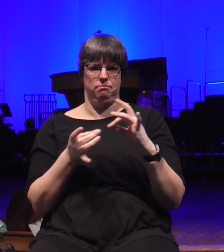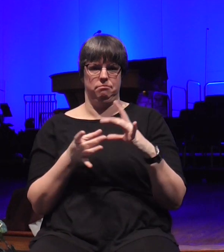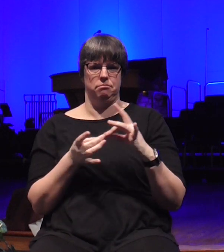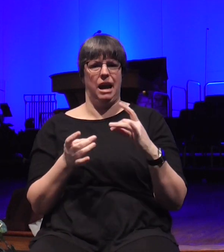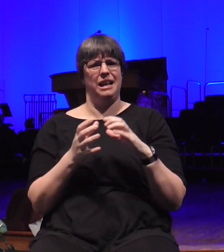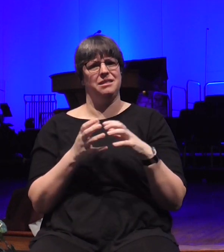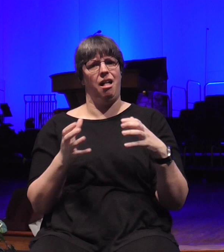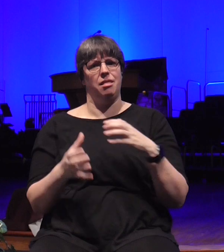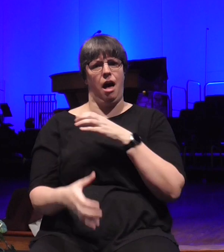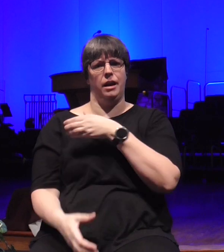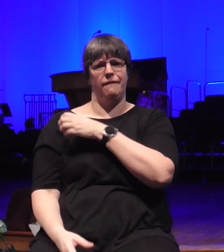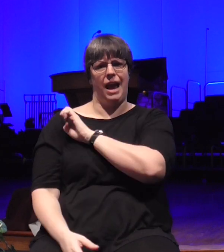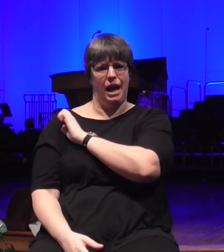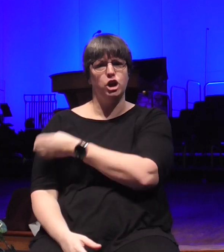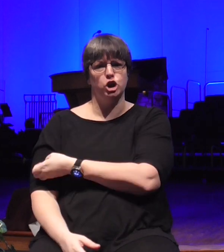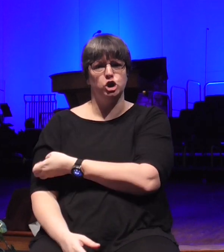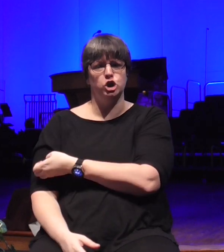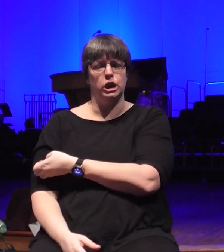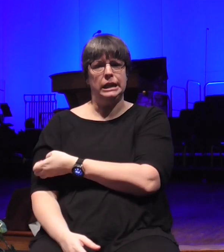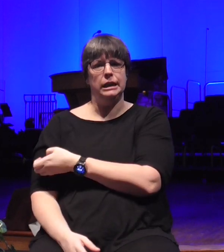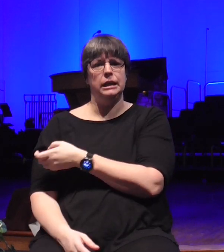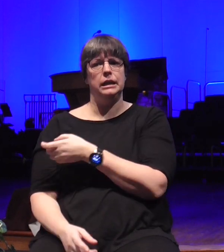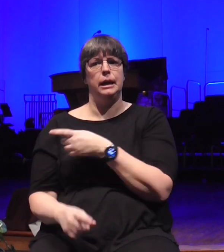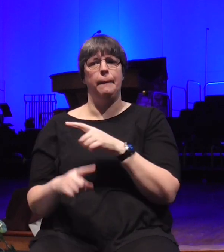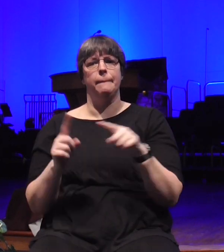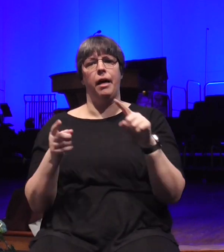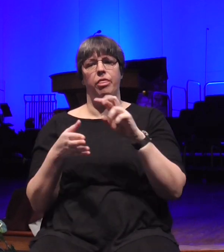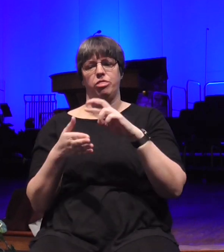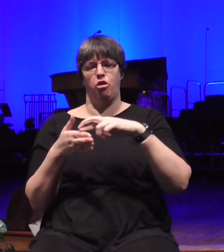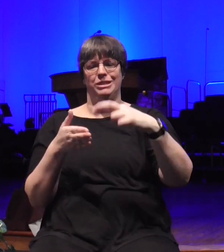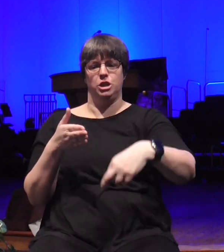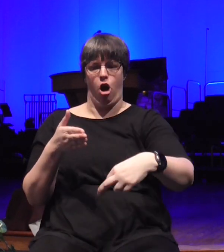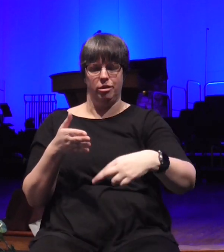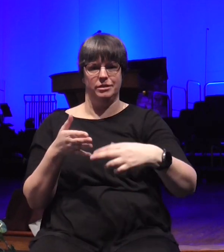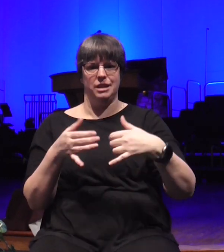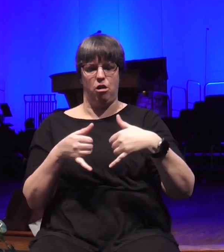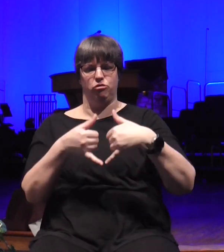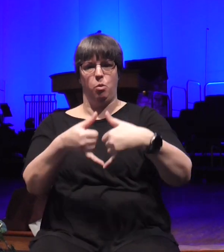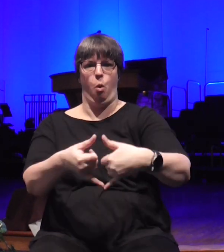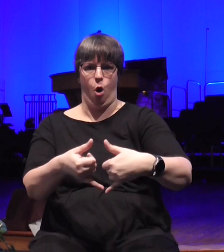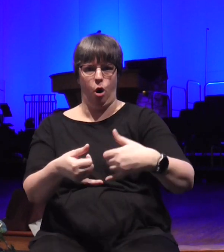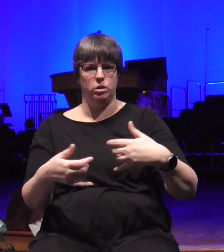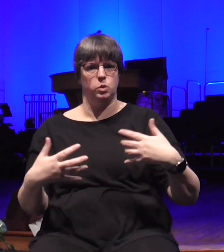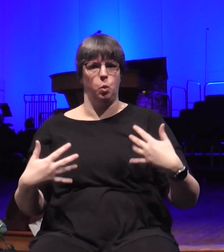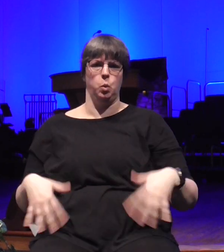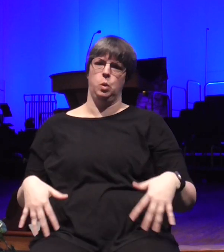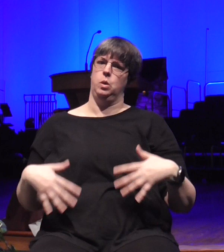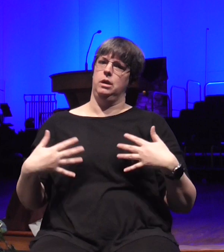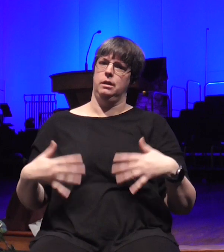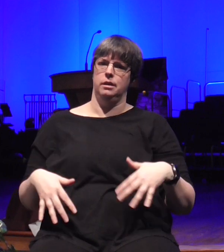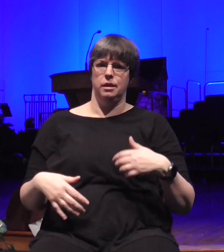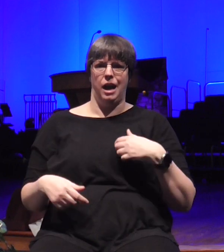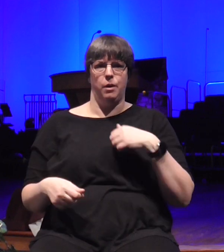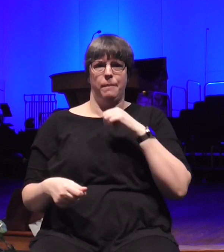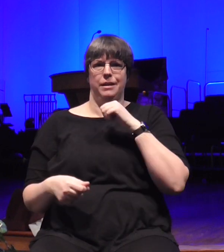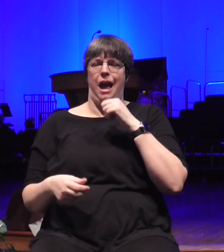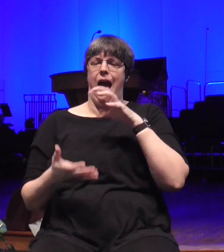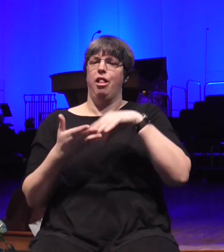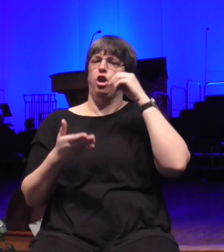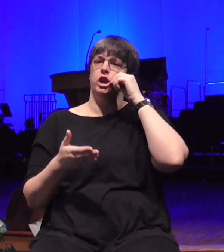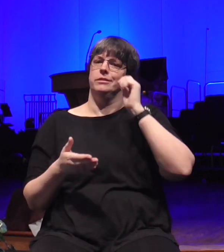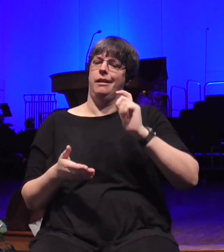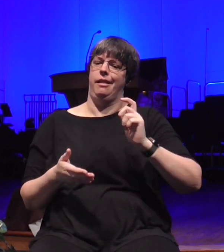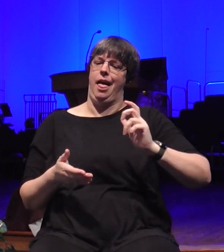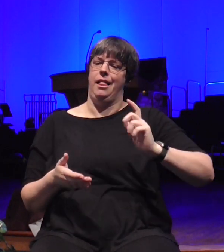lot of energy too, I wrote, and the results and the rewards are phenomenal. And I said, but one thing I learned a little too late is that you don't have to have all the